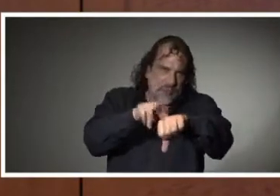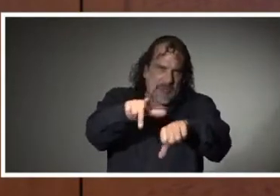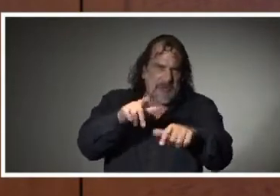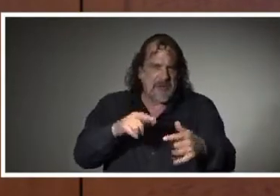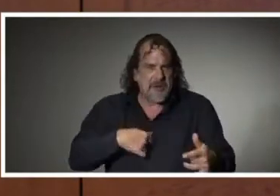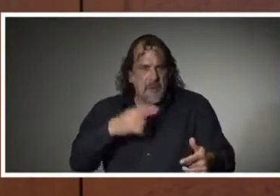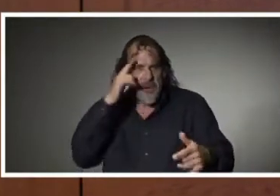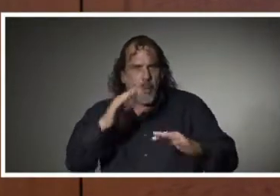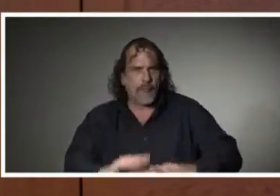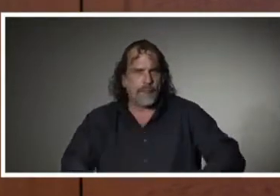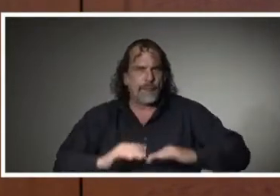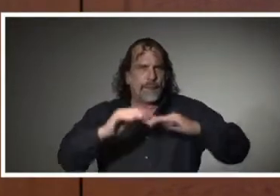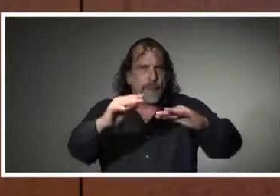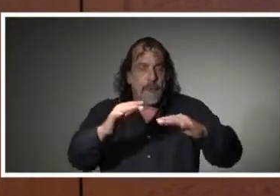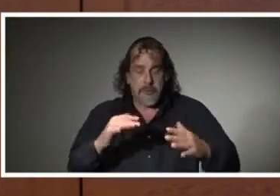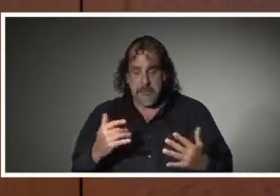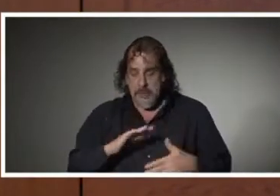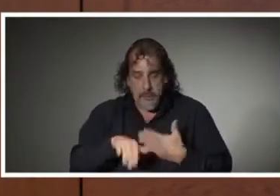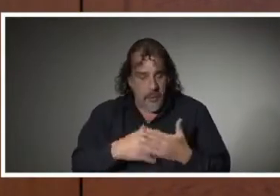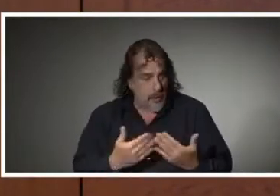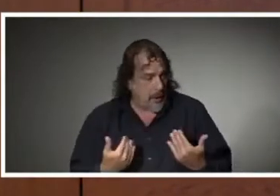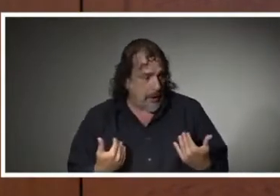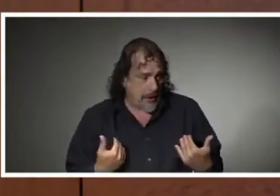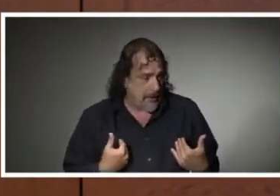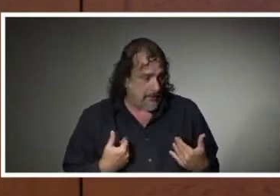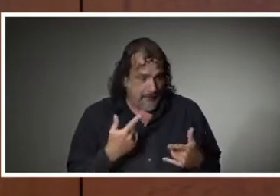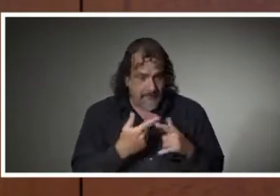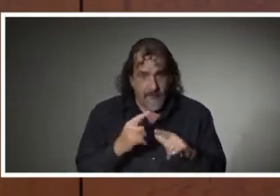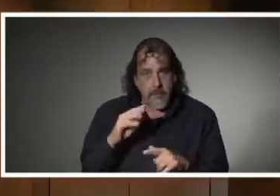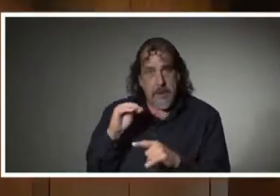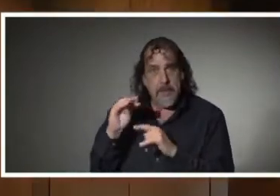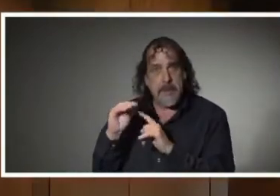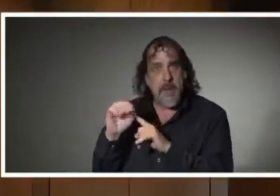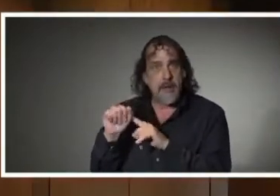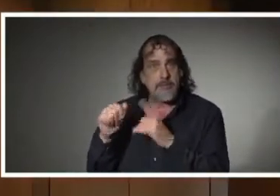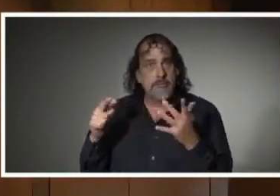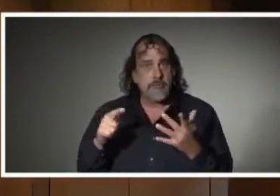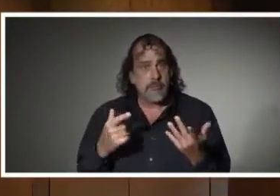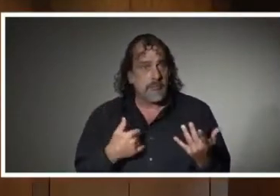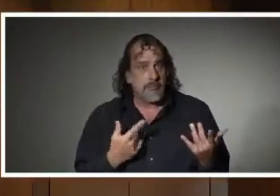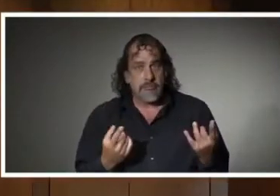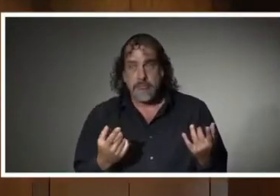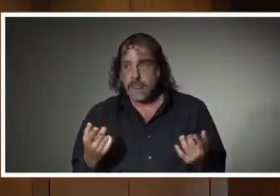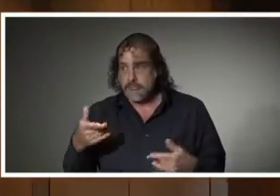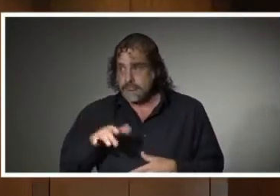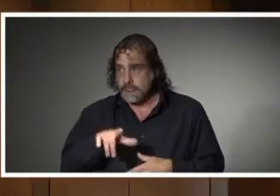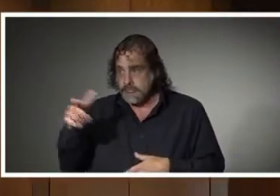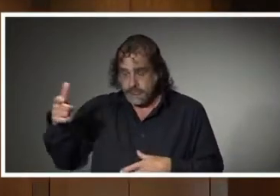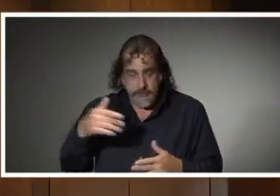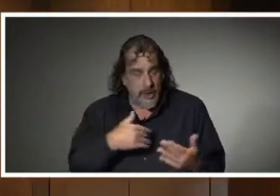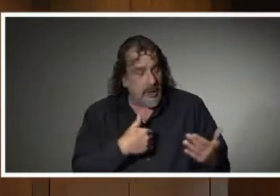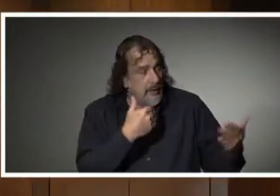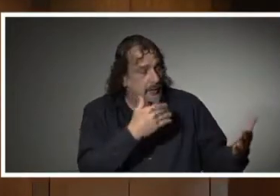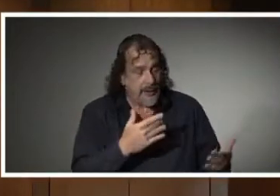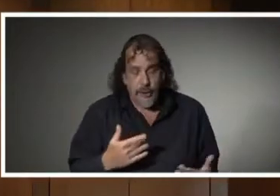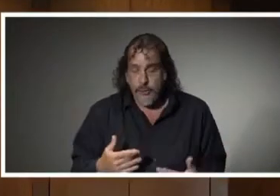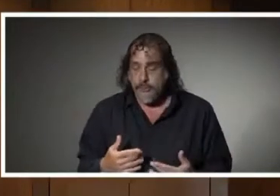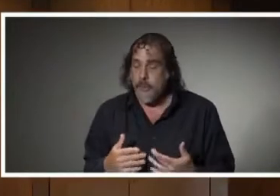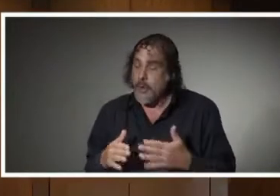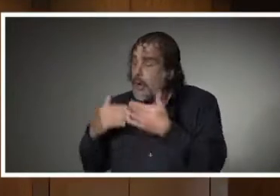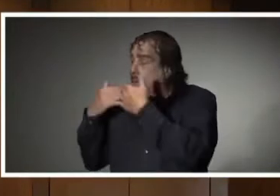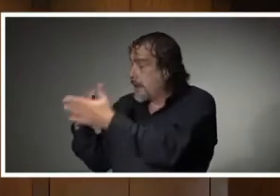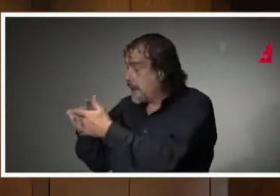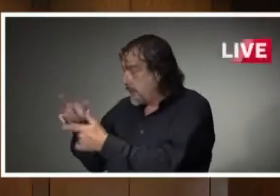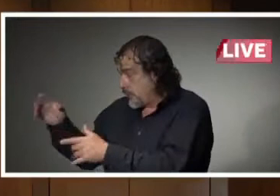issues there. So that's currently what I have, the state of MEMA. Per any questions? Well, thank you, and thank you to your team